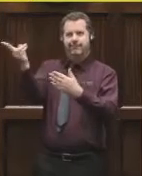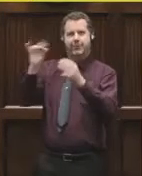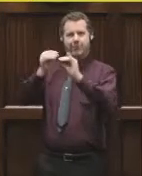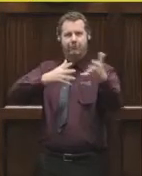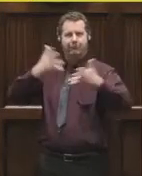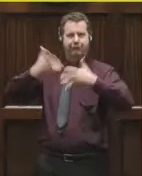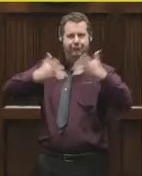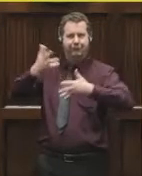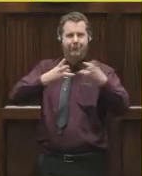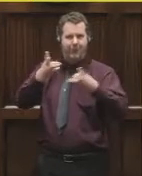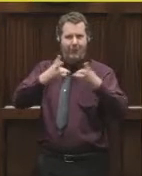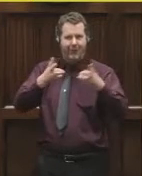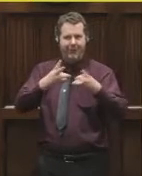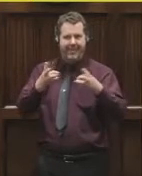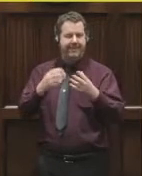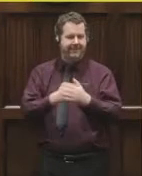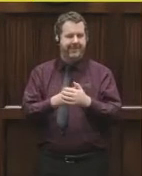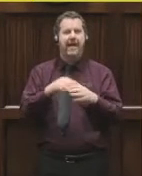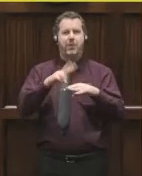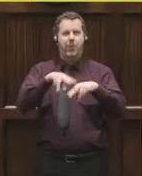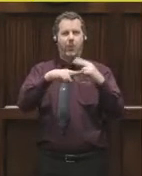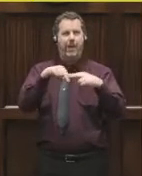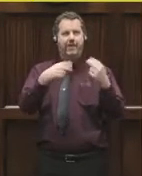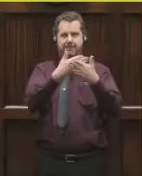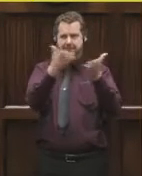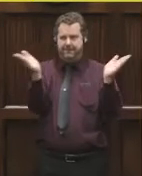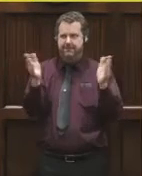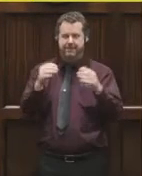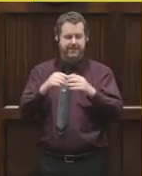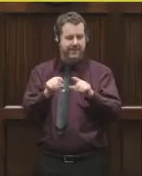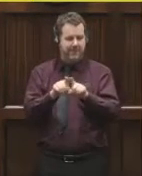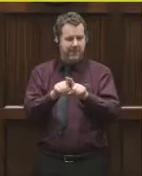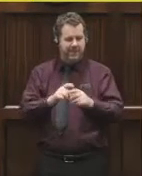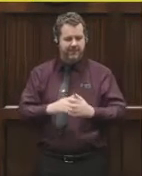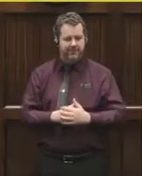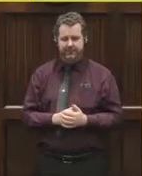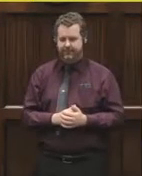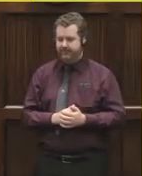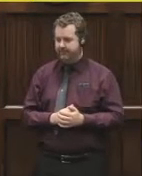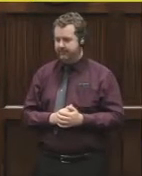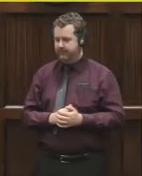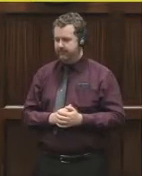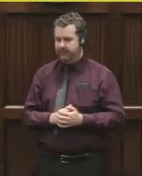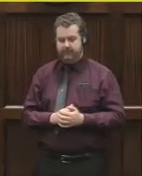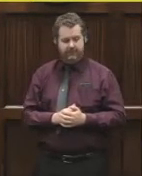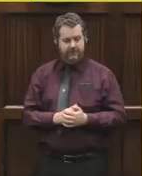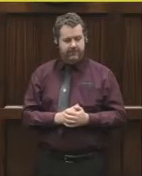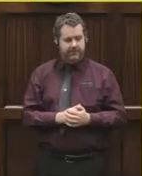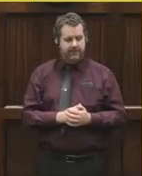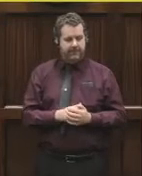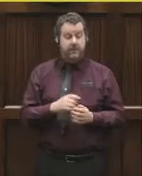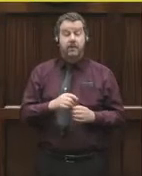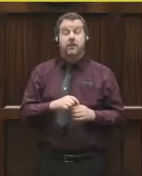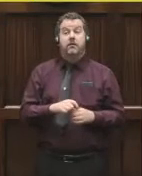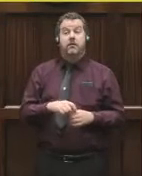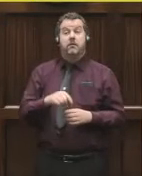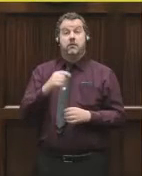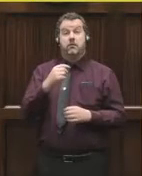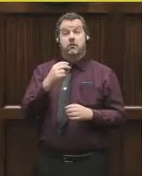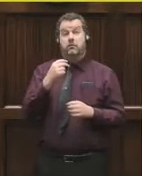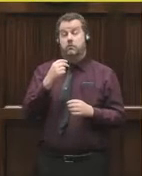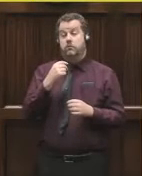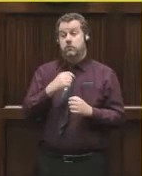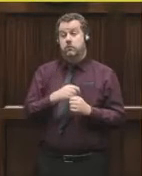agus Falcher Rove, a Daniel Leg Foster, agus Uncle Person. Trí bliana hen ní ró mé